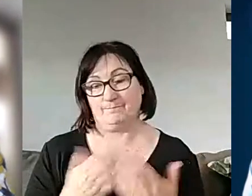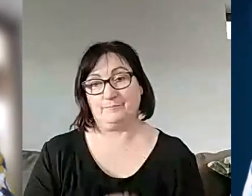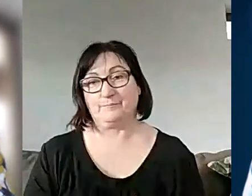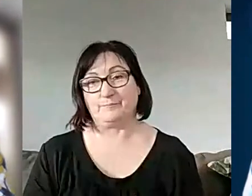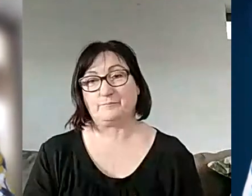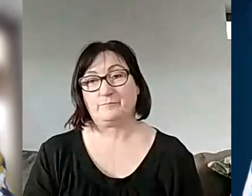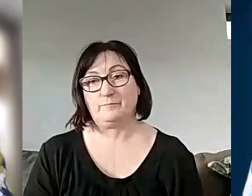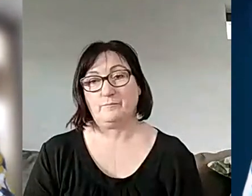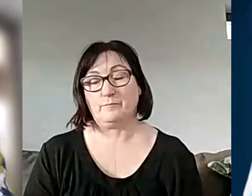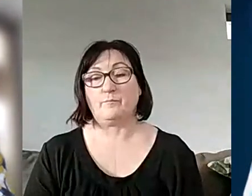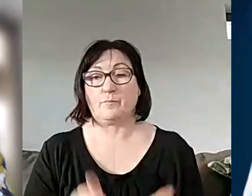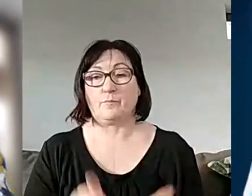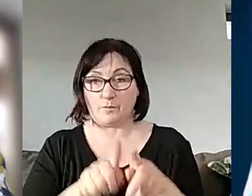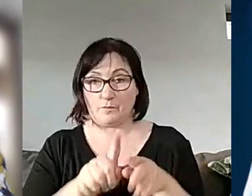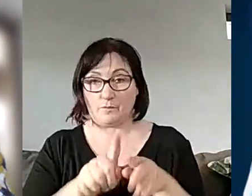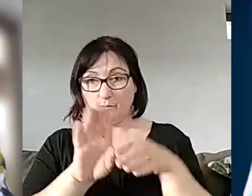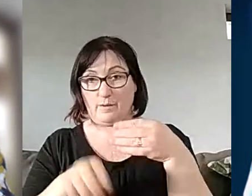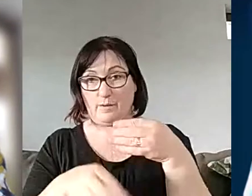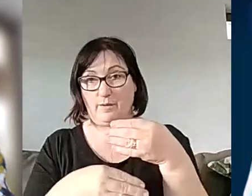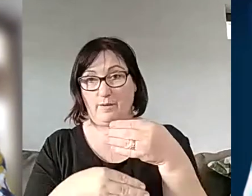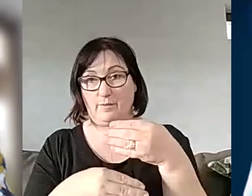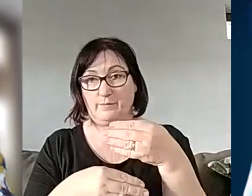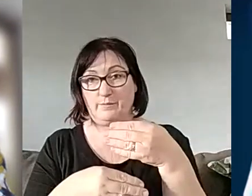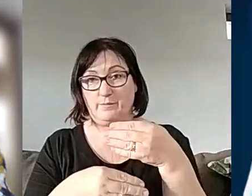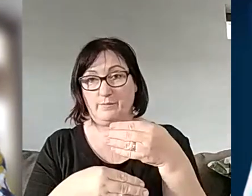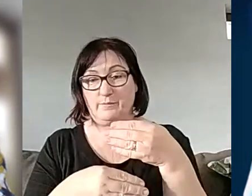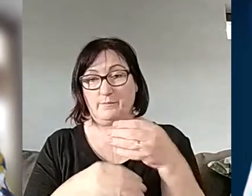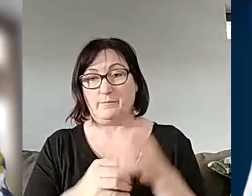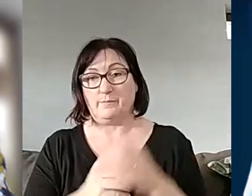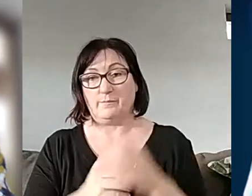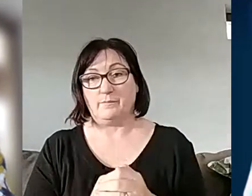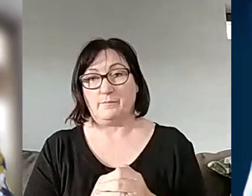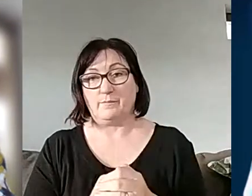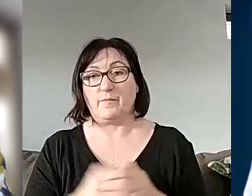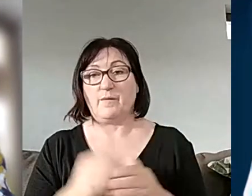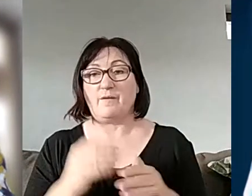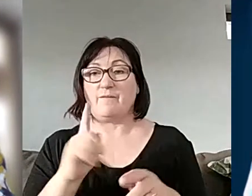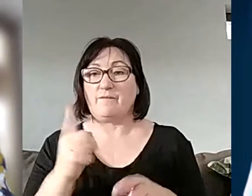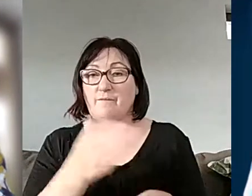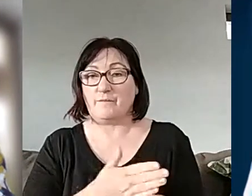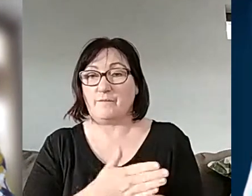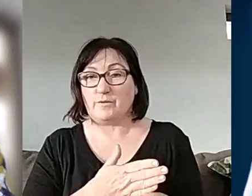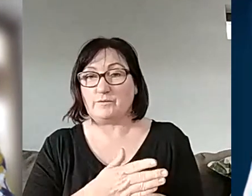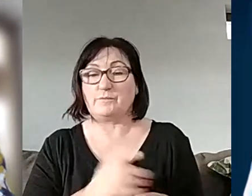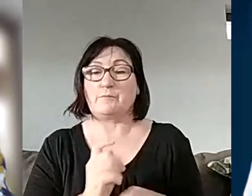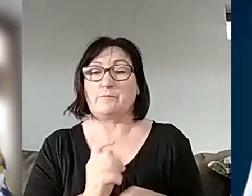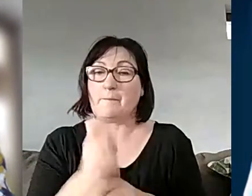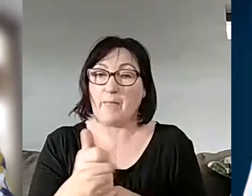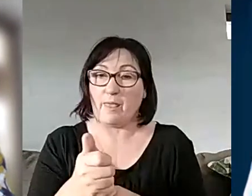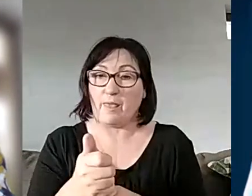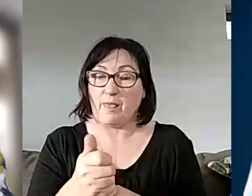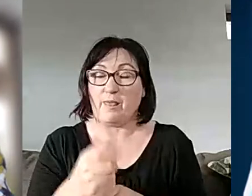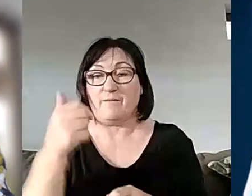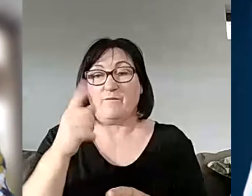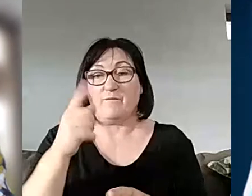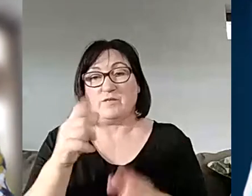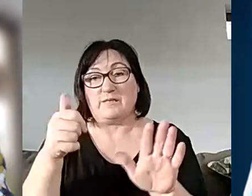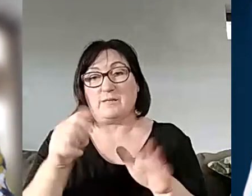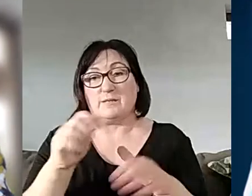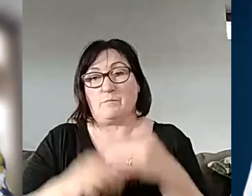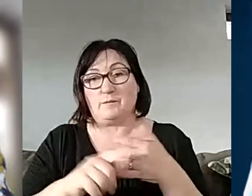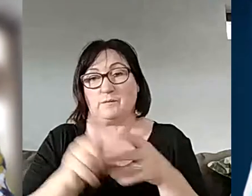that, remember that your first provisional payment will be an estimation. So to your second one, but at least you're coming closer